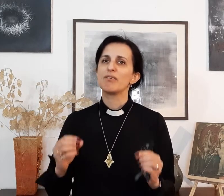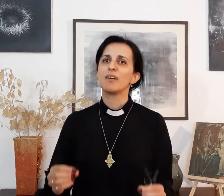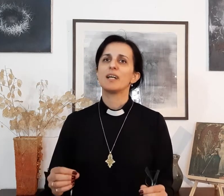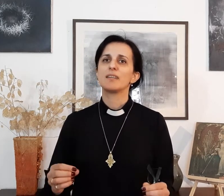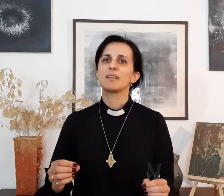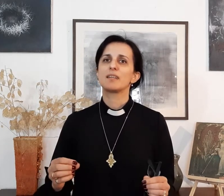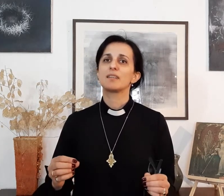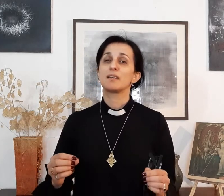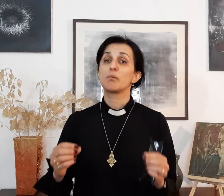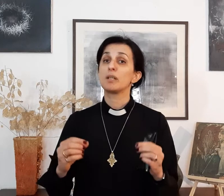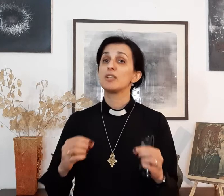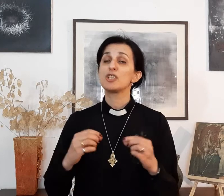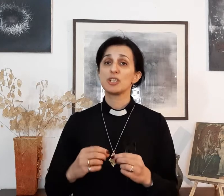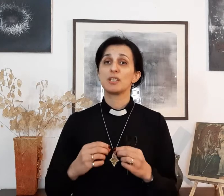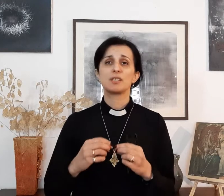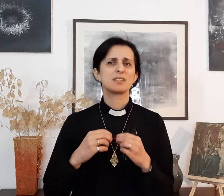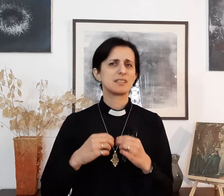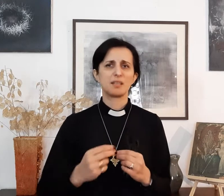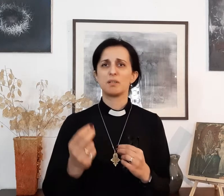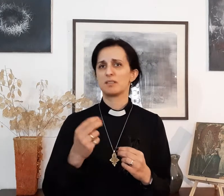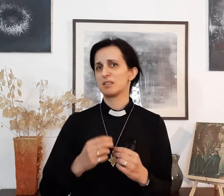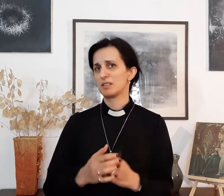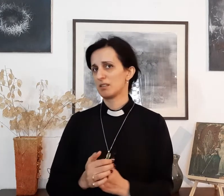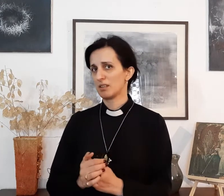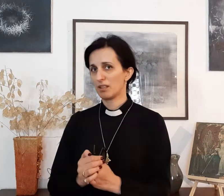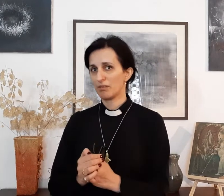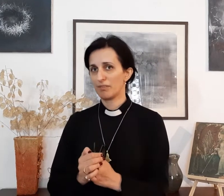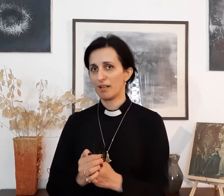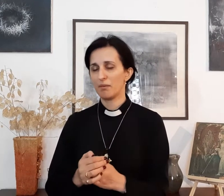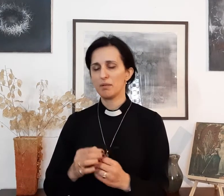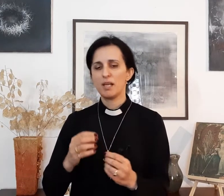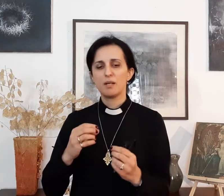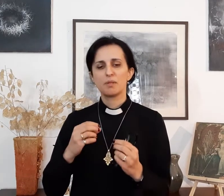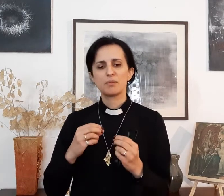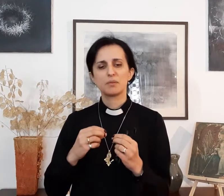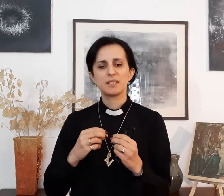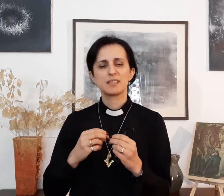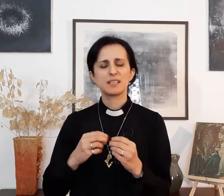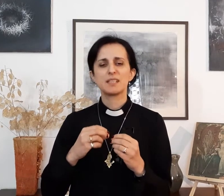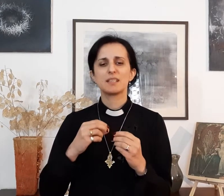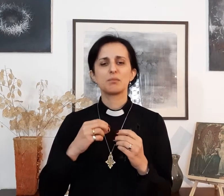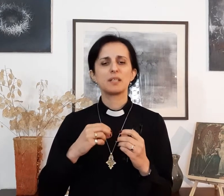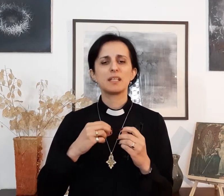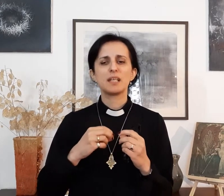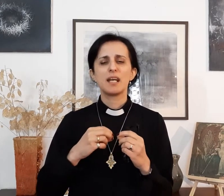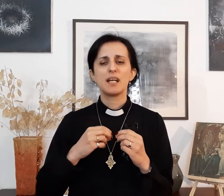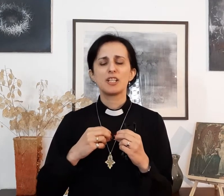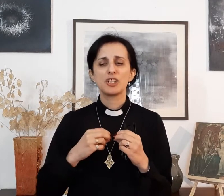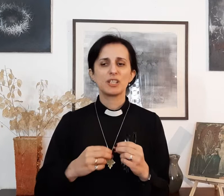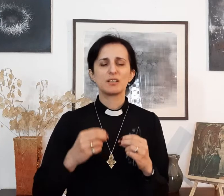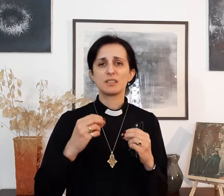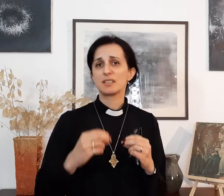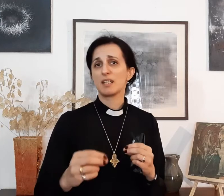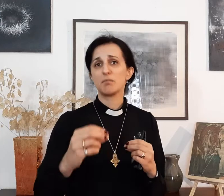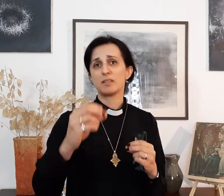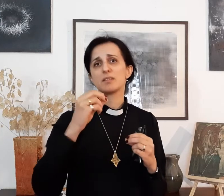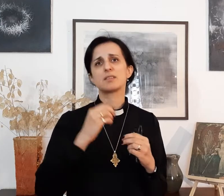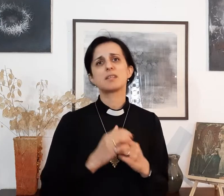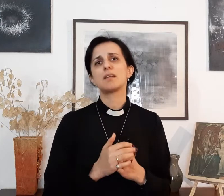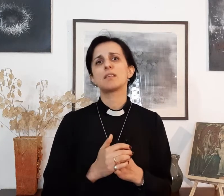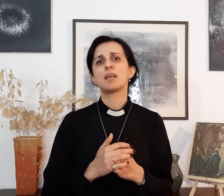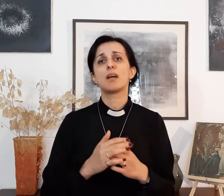we find that we share the same understanding of love, when we see that we share the